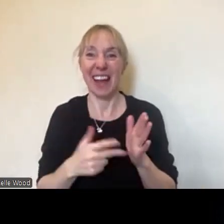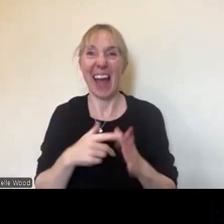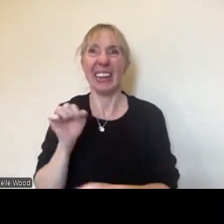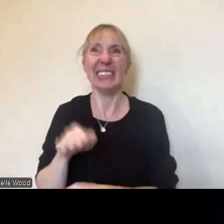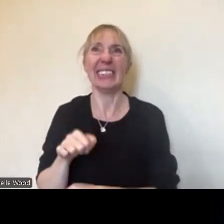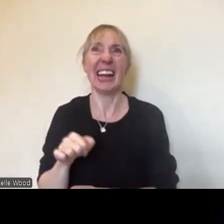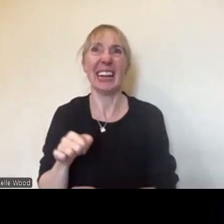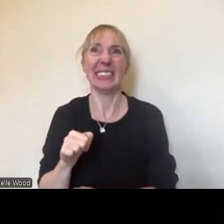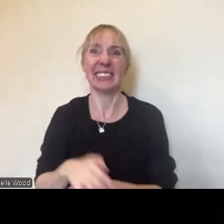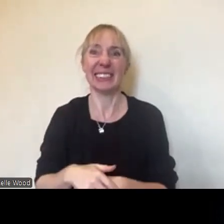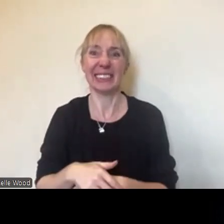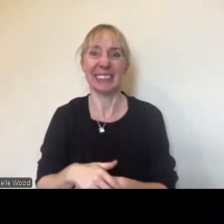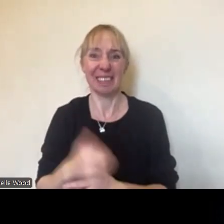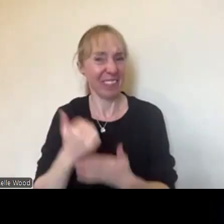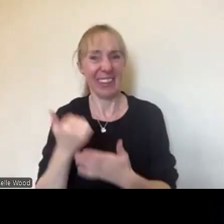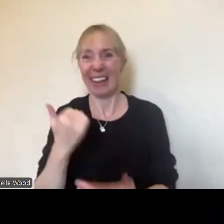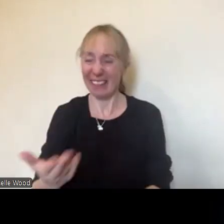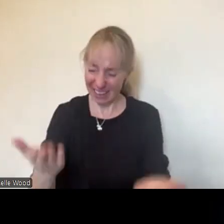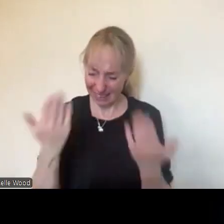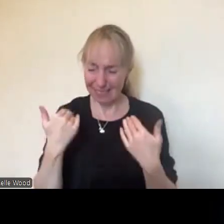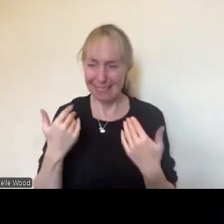Excellent. Come see me.